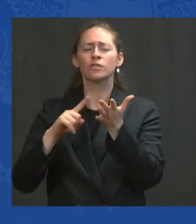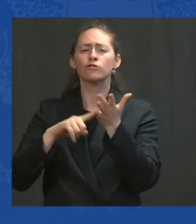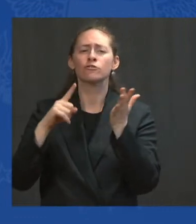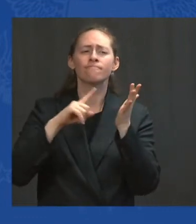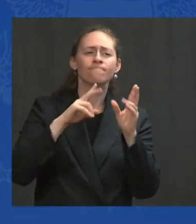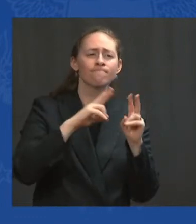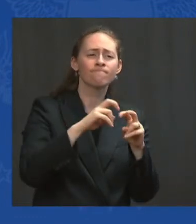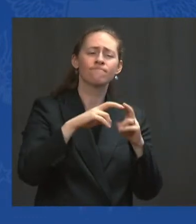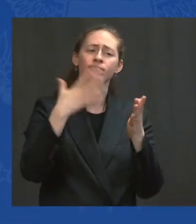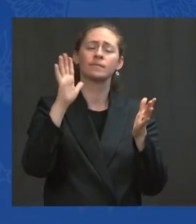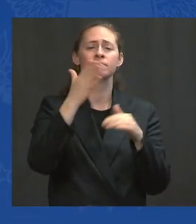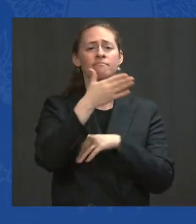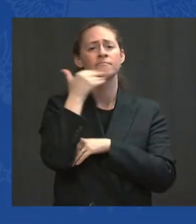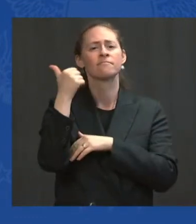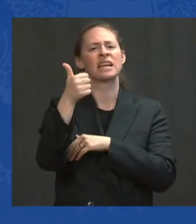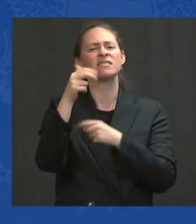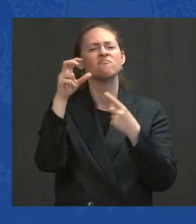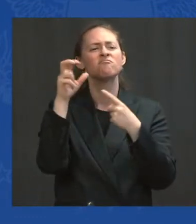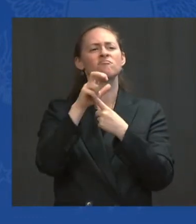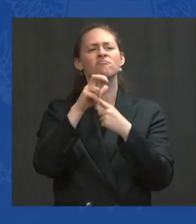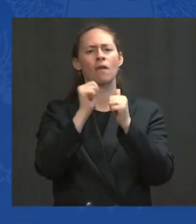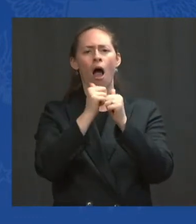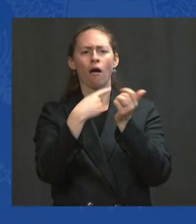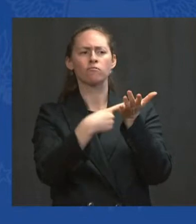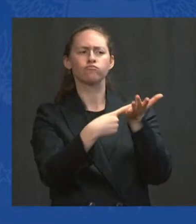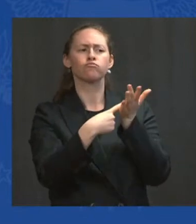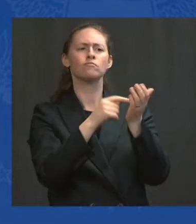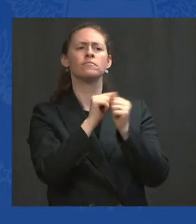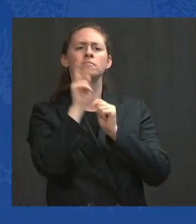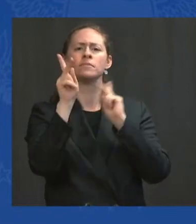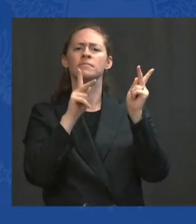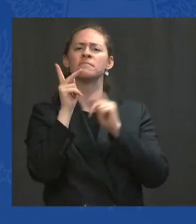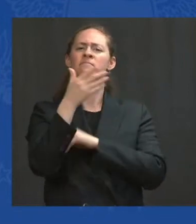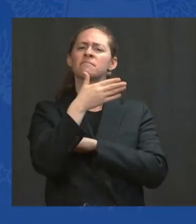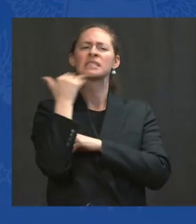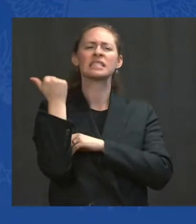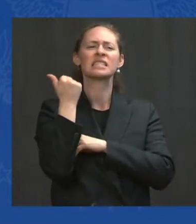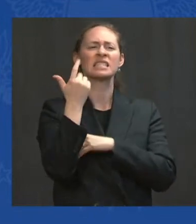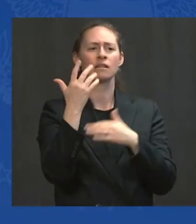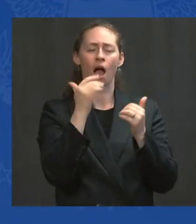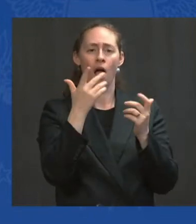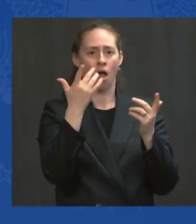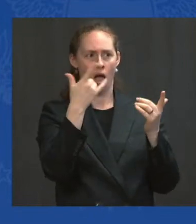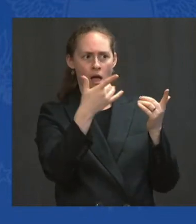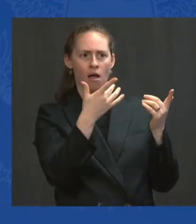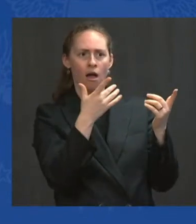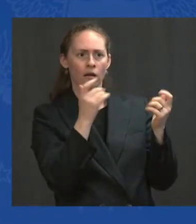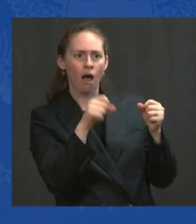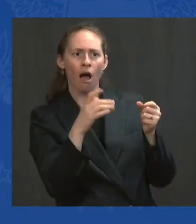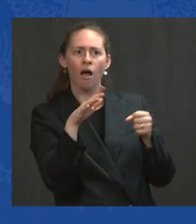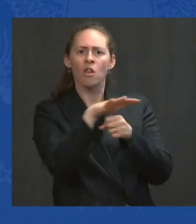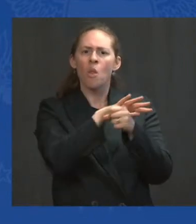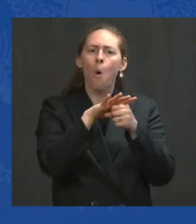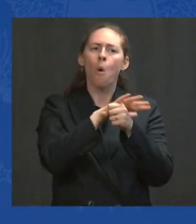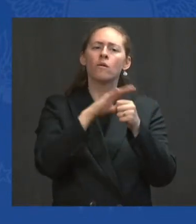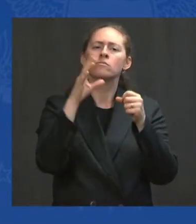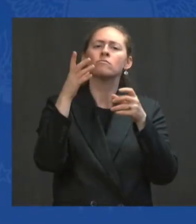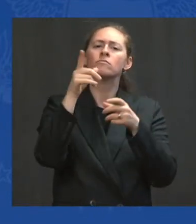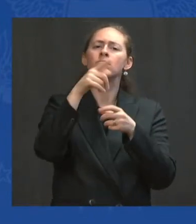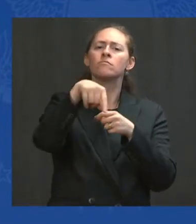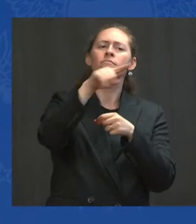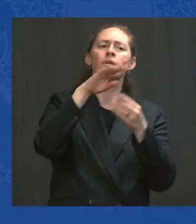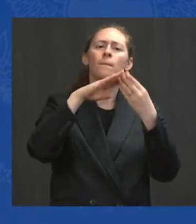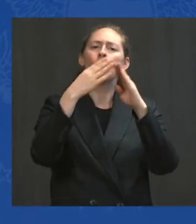to talk about vaccinations with those who have questions are local trusted messengers, doctors,